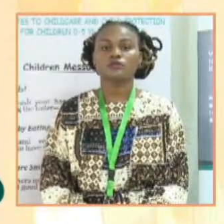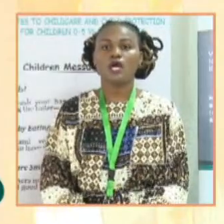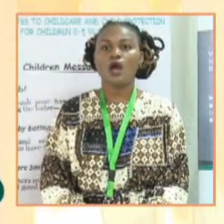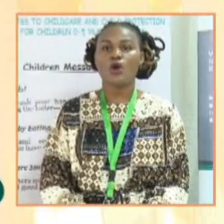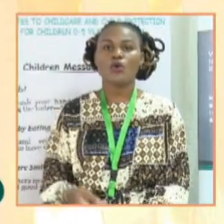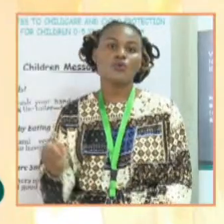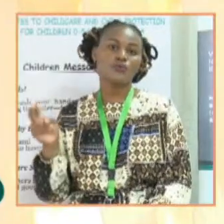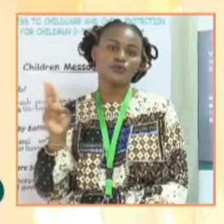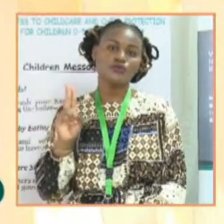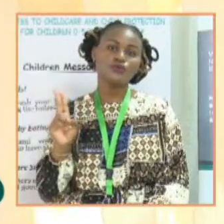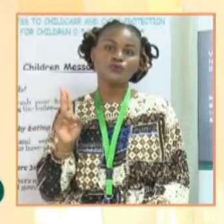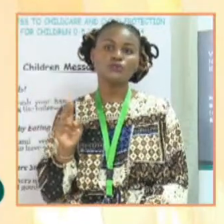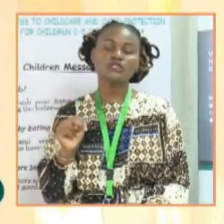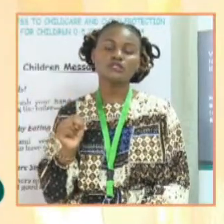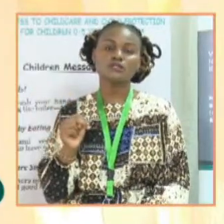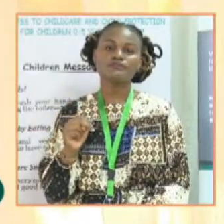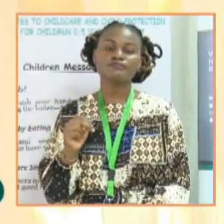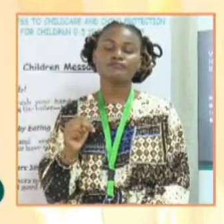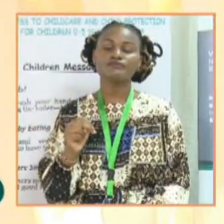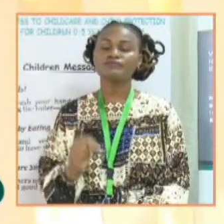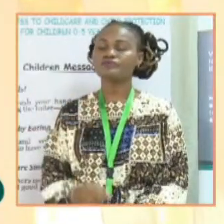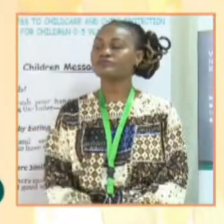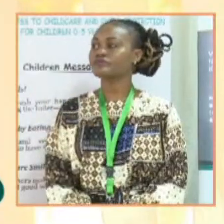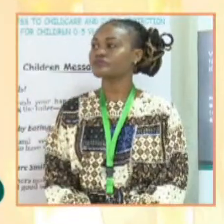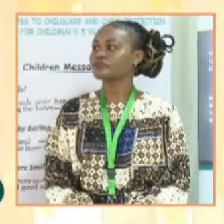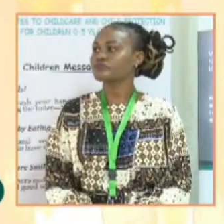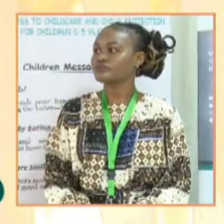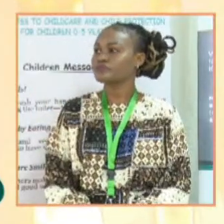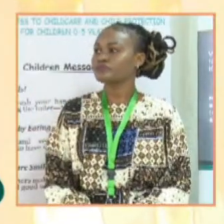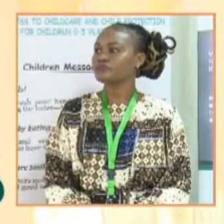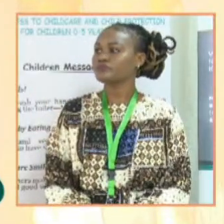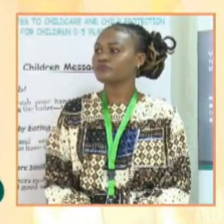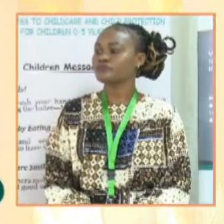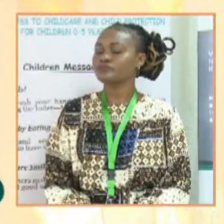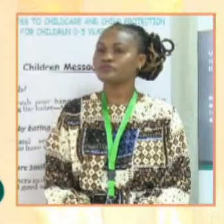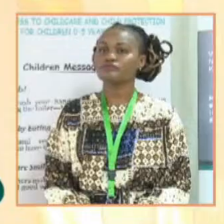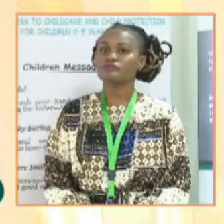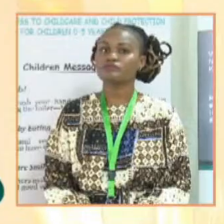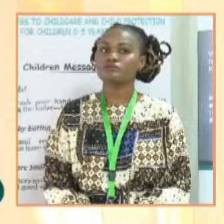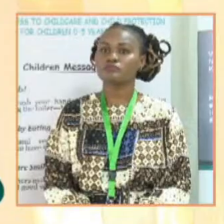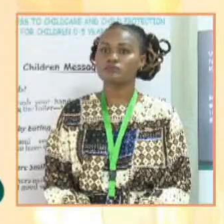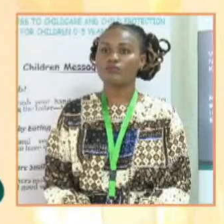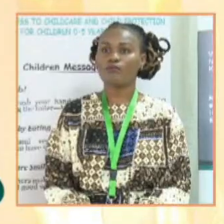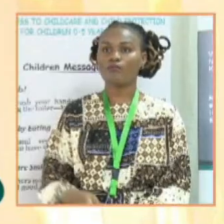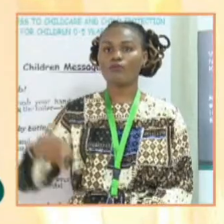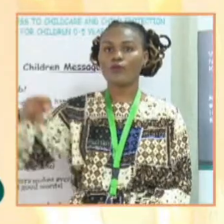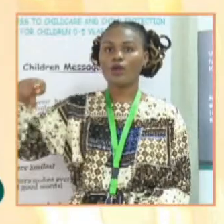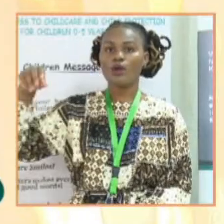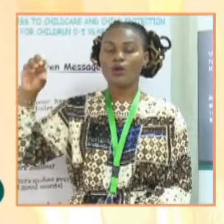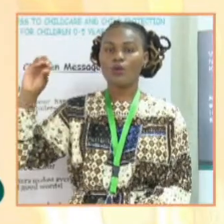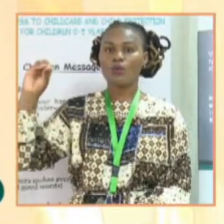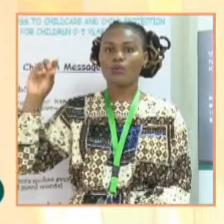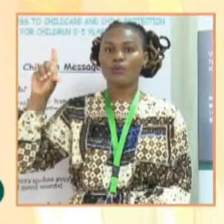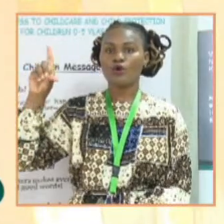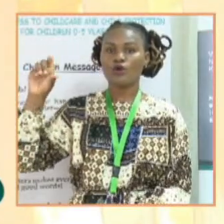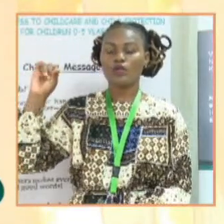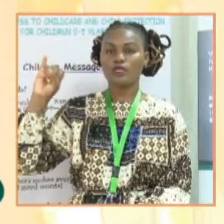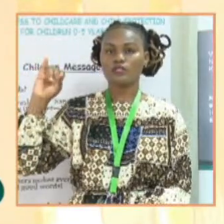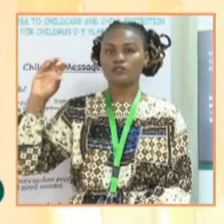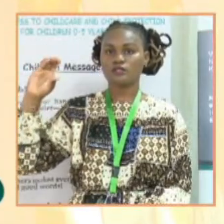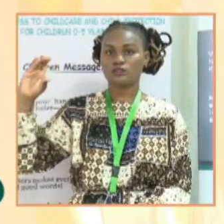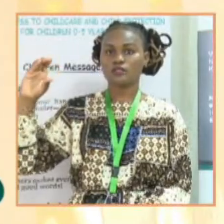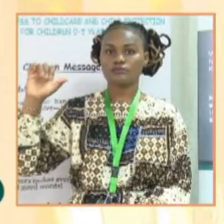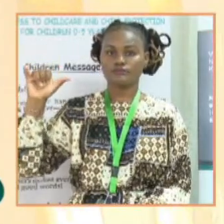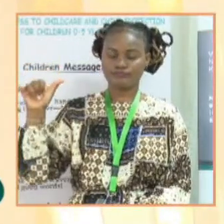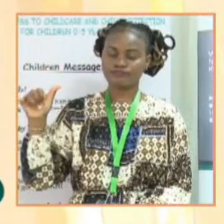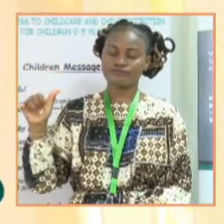spending. We need more data for even the dissemination of policy to county level. There's a space for all of us